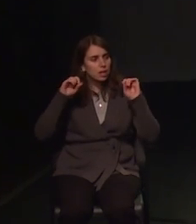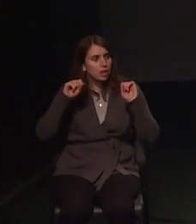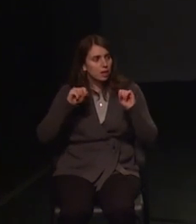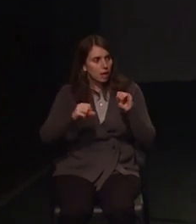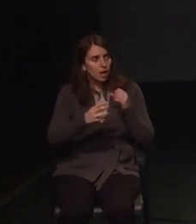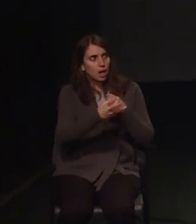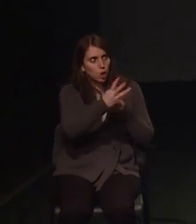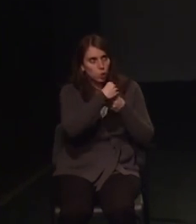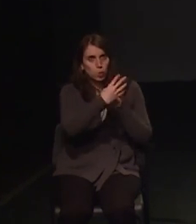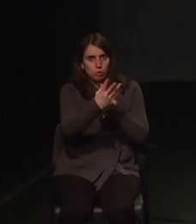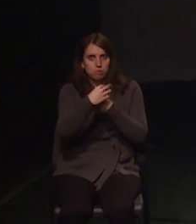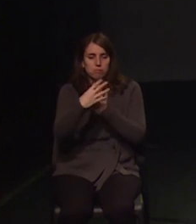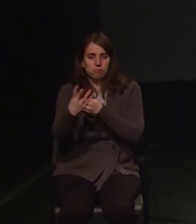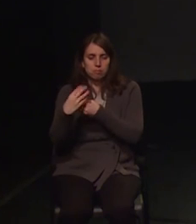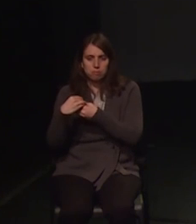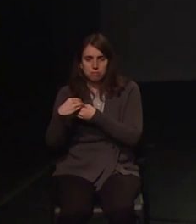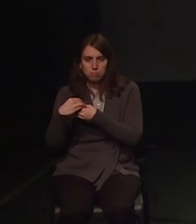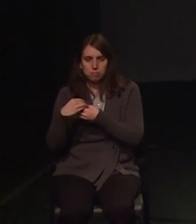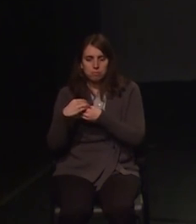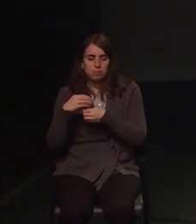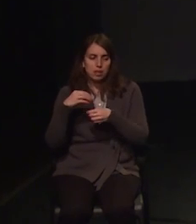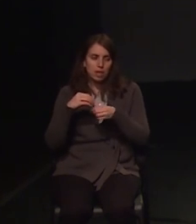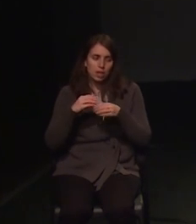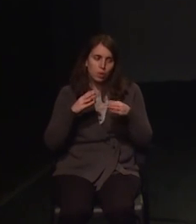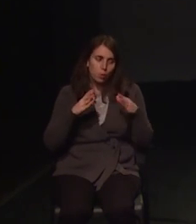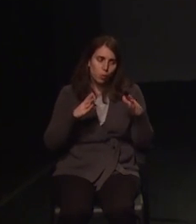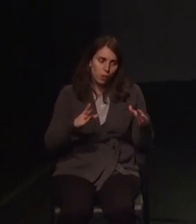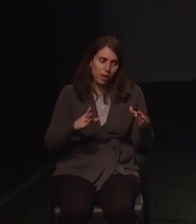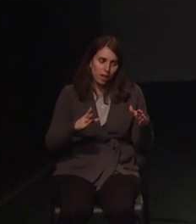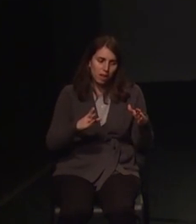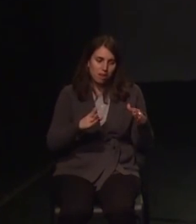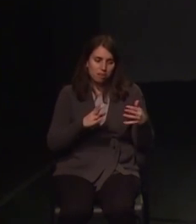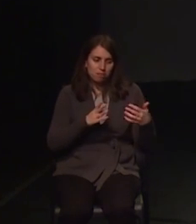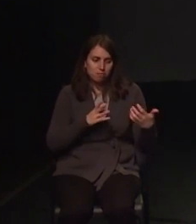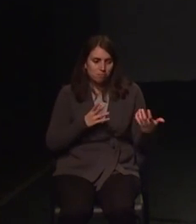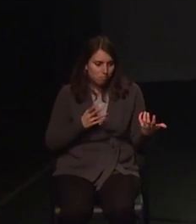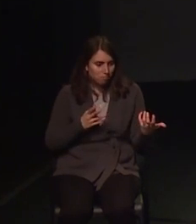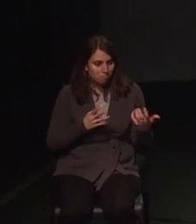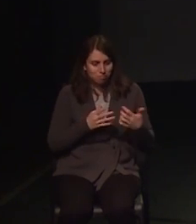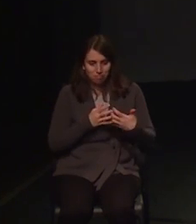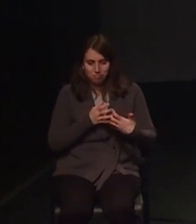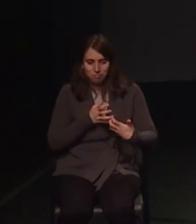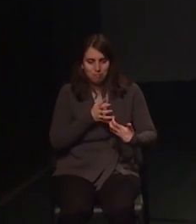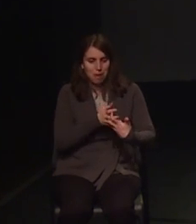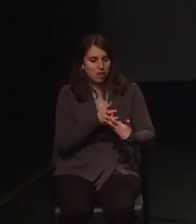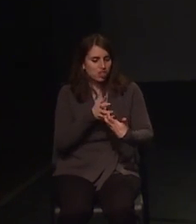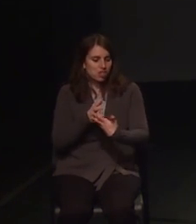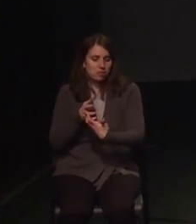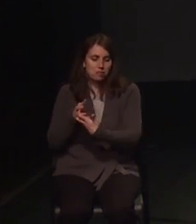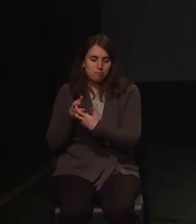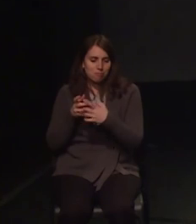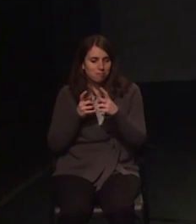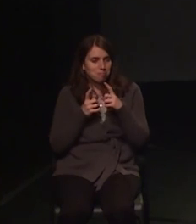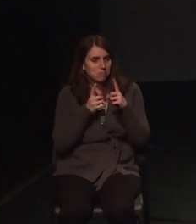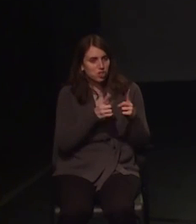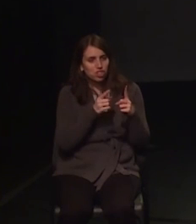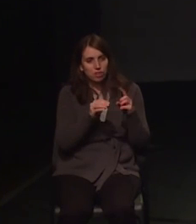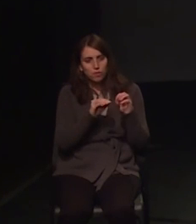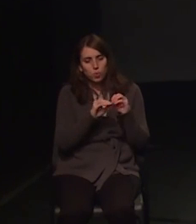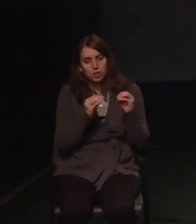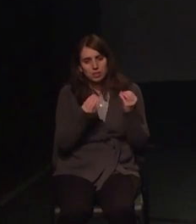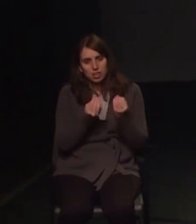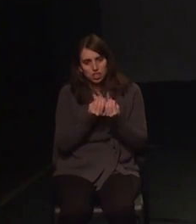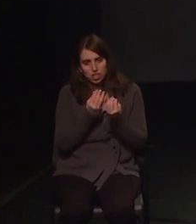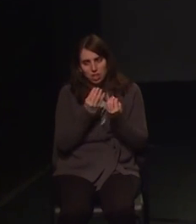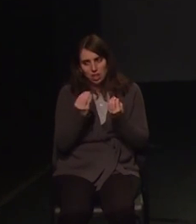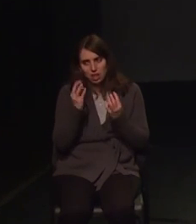inclusive and in a way that is resonant with the mission of the organizations, and yet create a standard